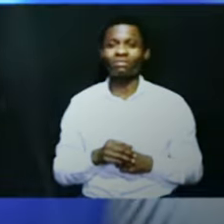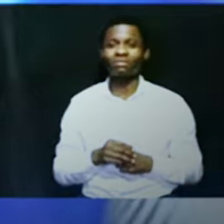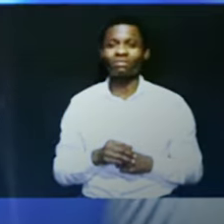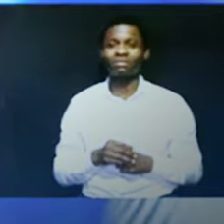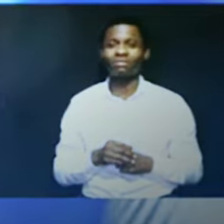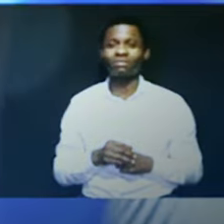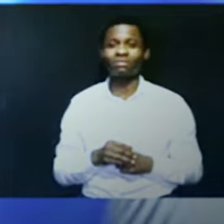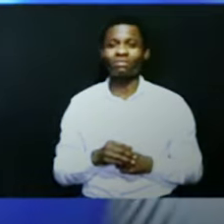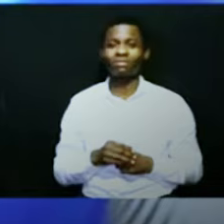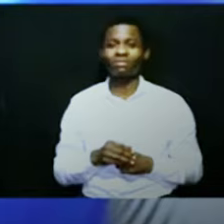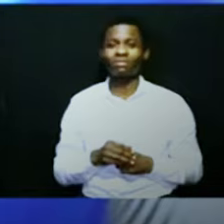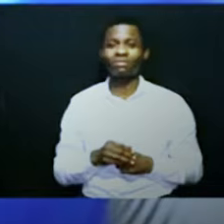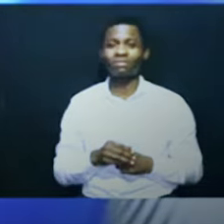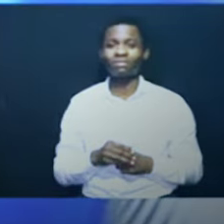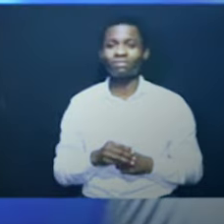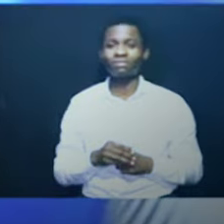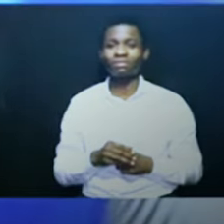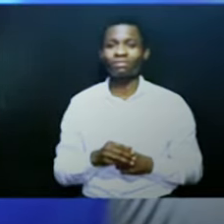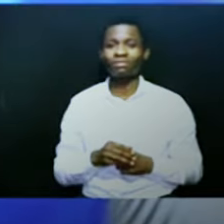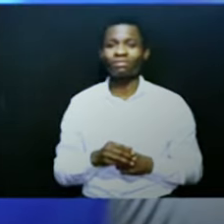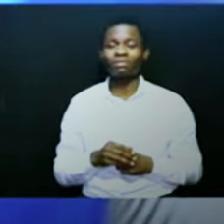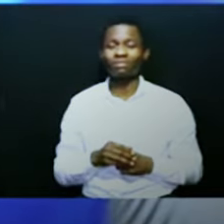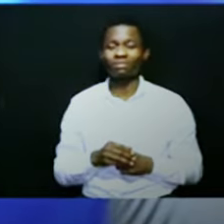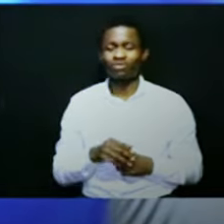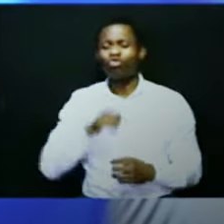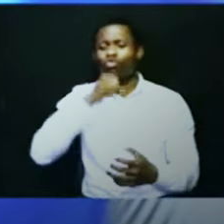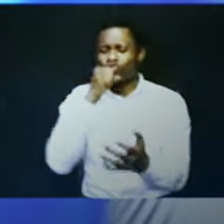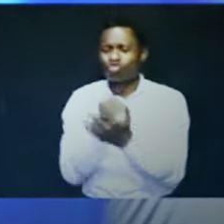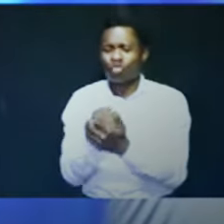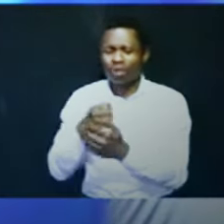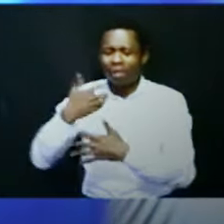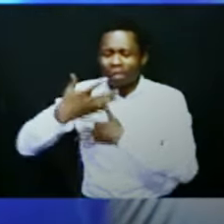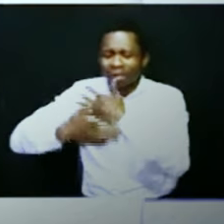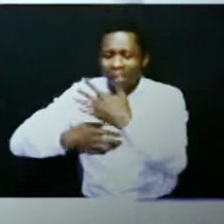You'll be sure that by June you will buy the black one, the black